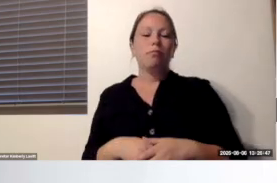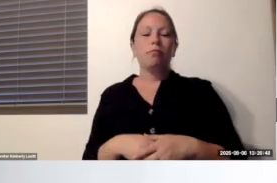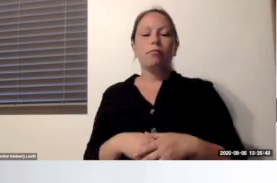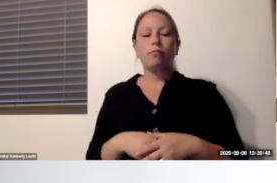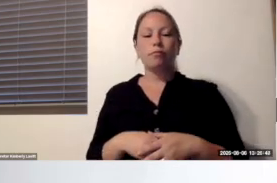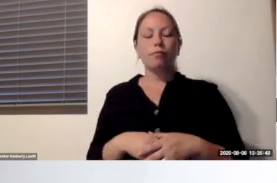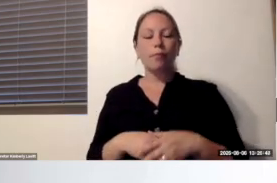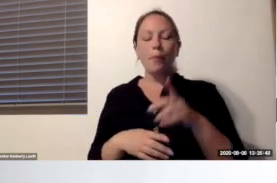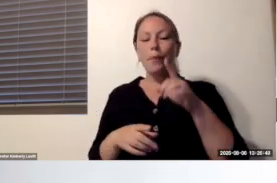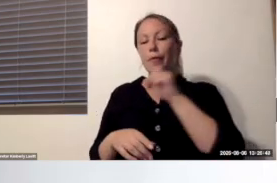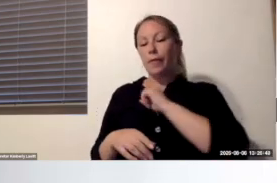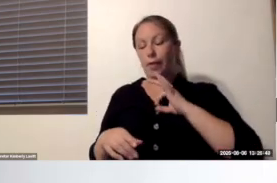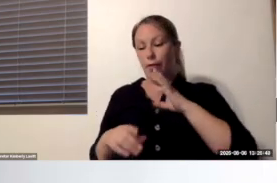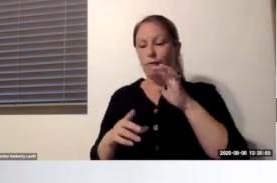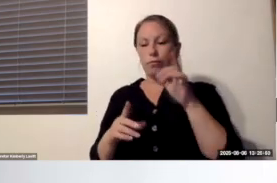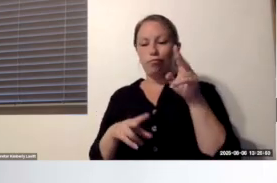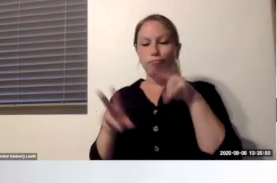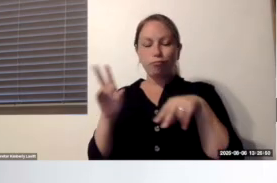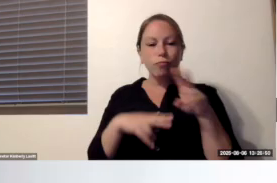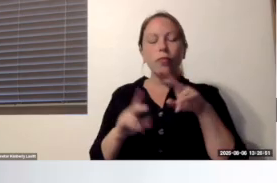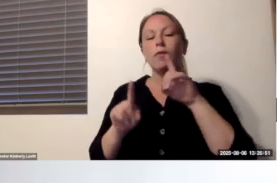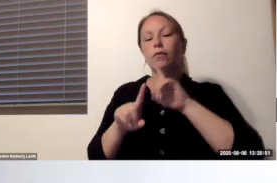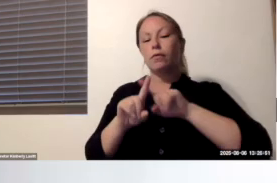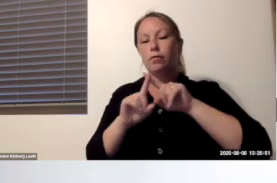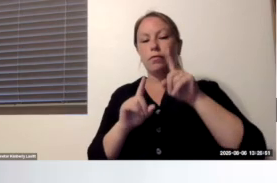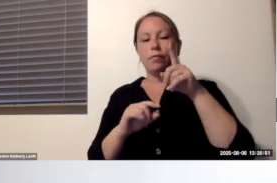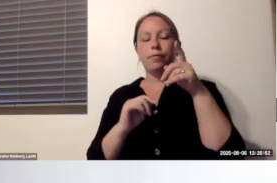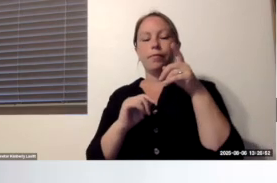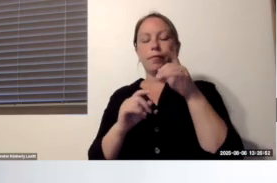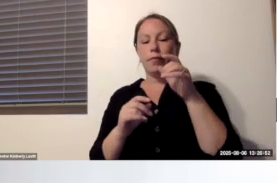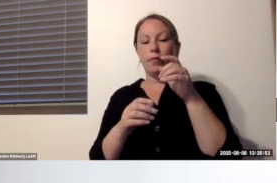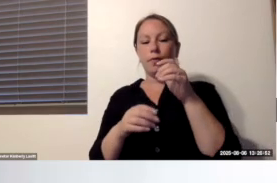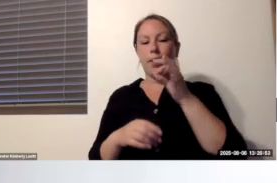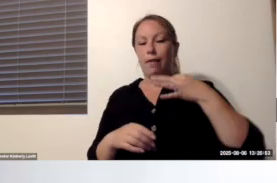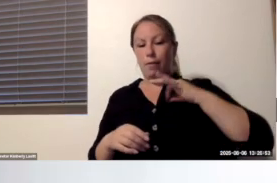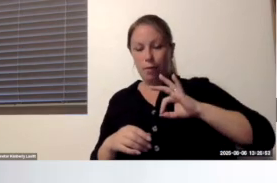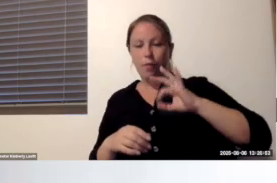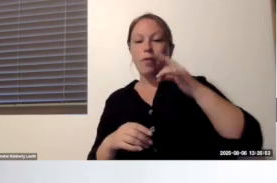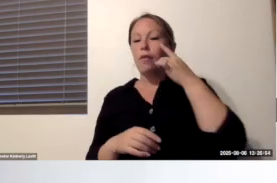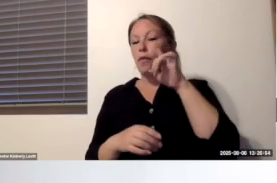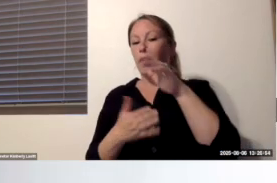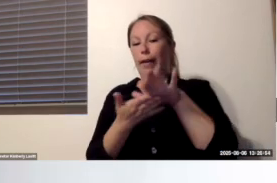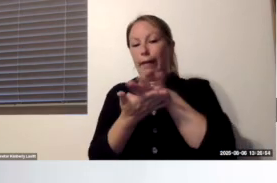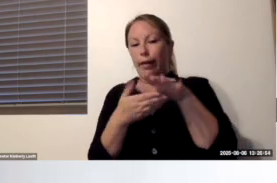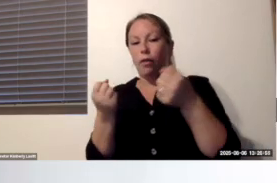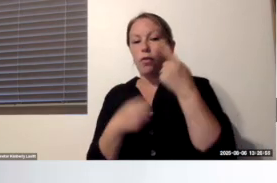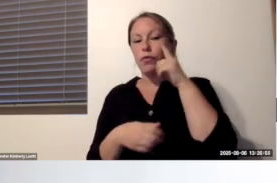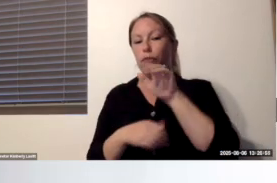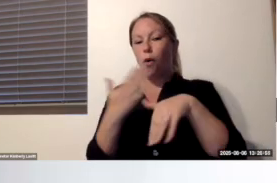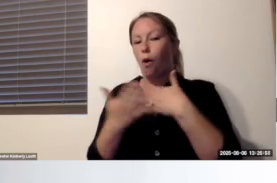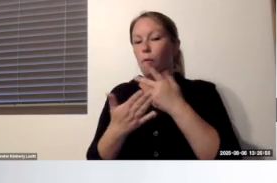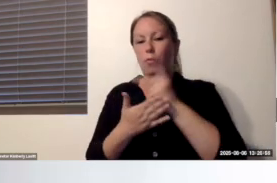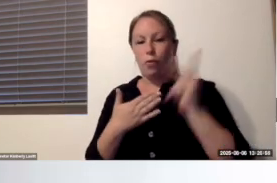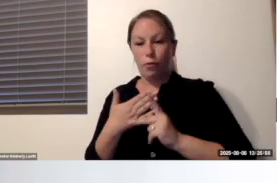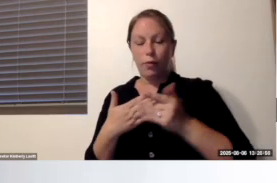is exploring different ways to align program requirements and eligibility criteria to regional Clean Cars for All programs.